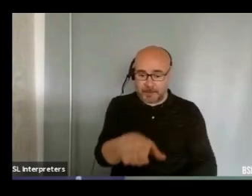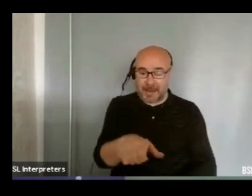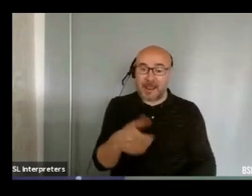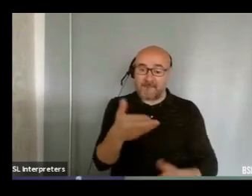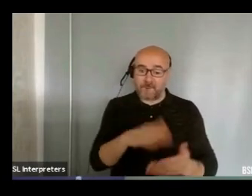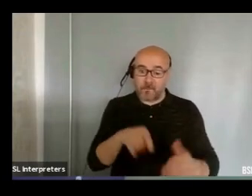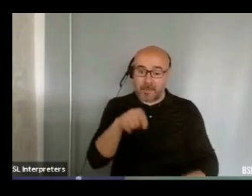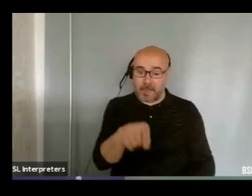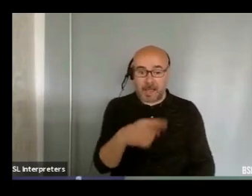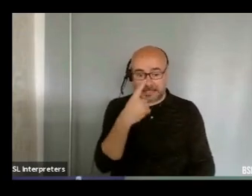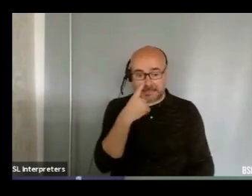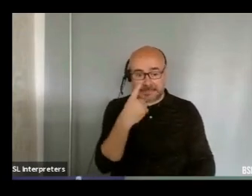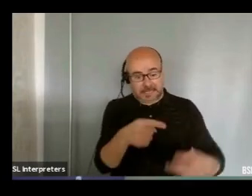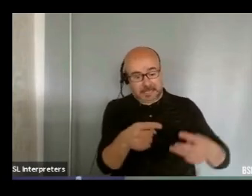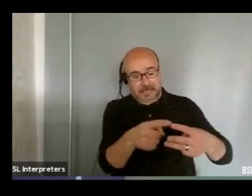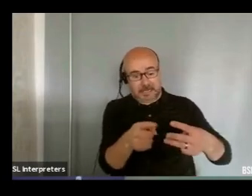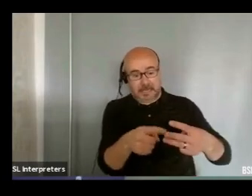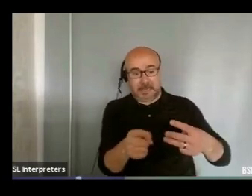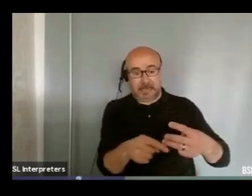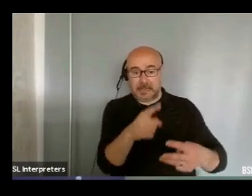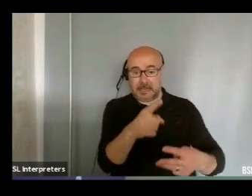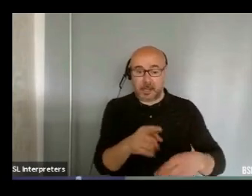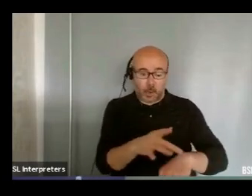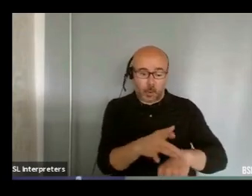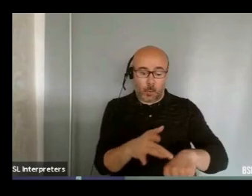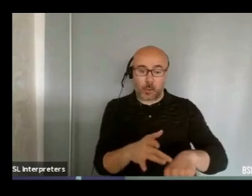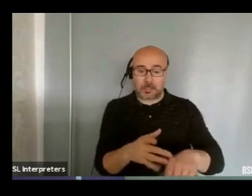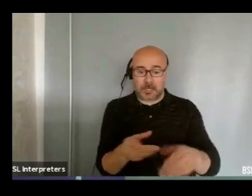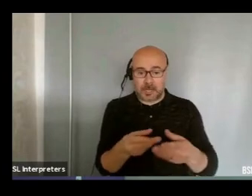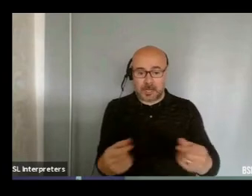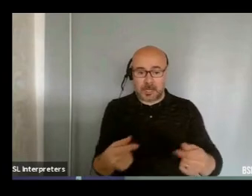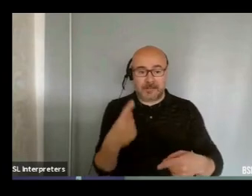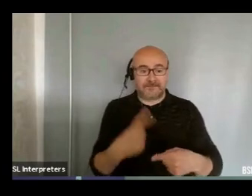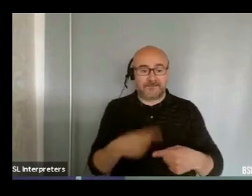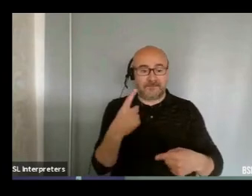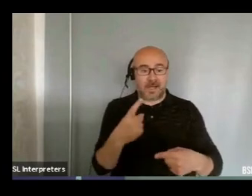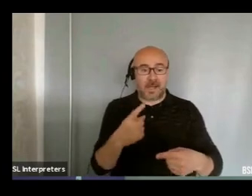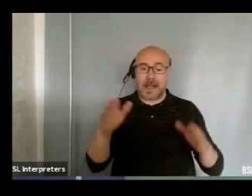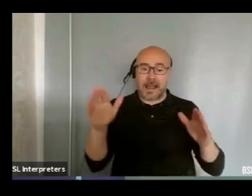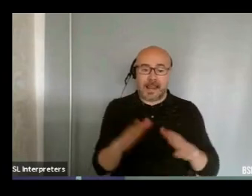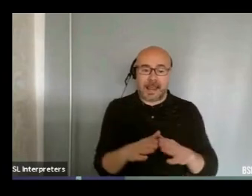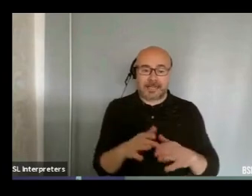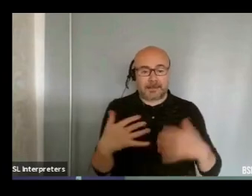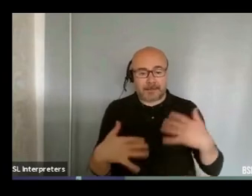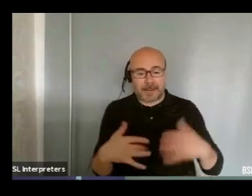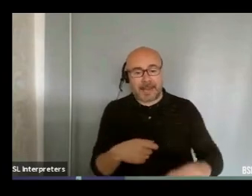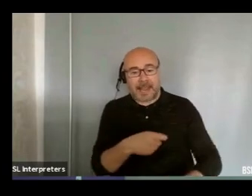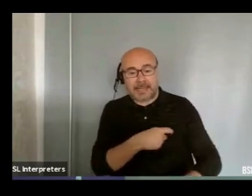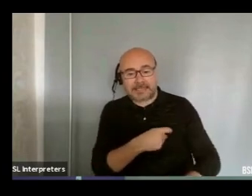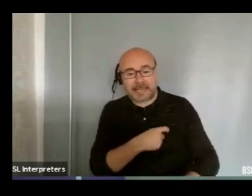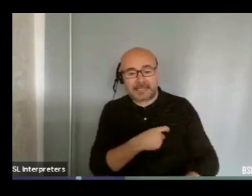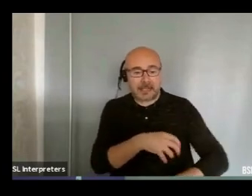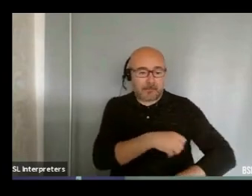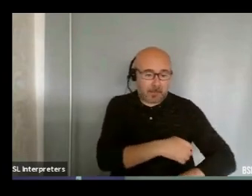and anxiety, and shorter hospital stays. We're looking here in the United States, there's a wonderful book called